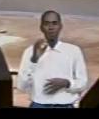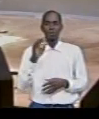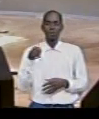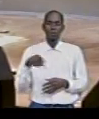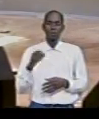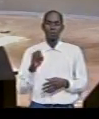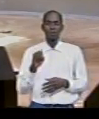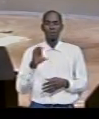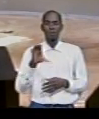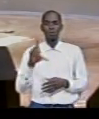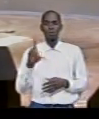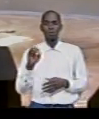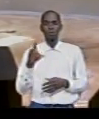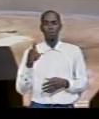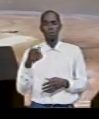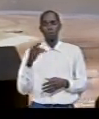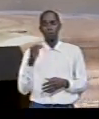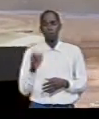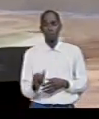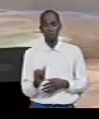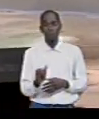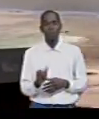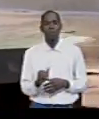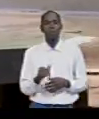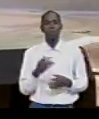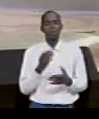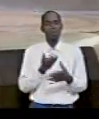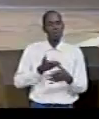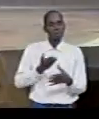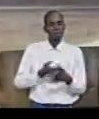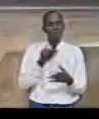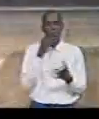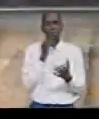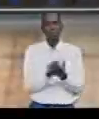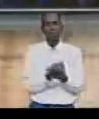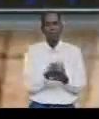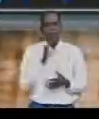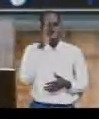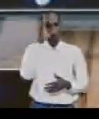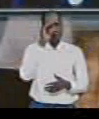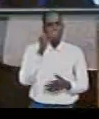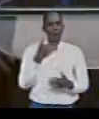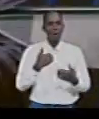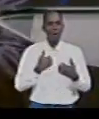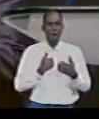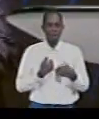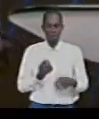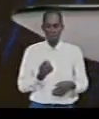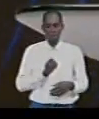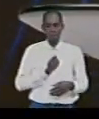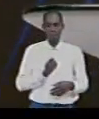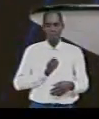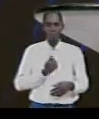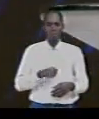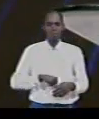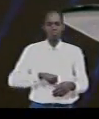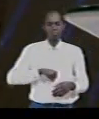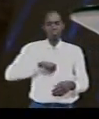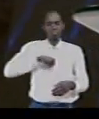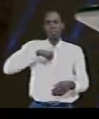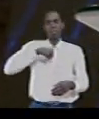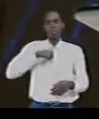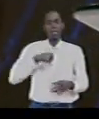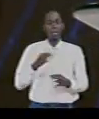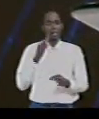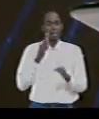says man has self-esteem. And if there's anything man